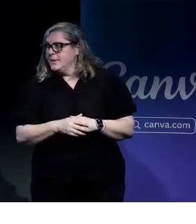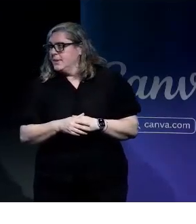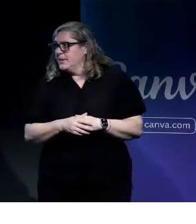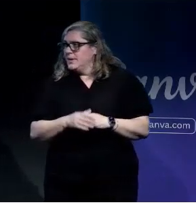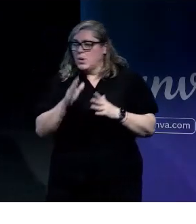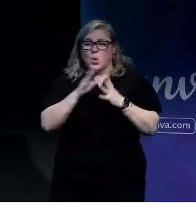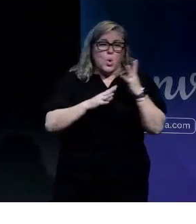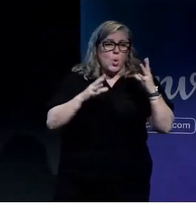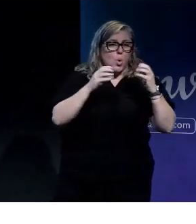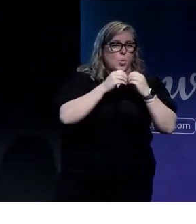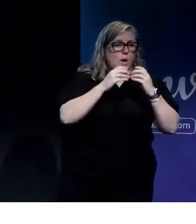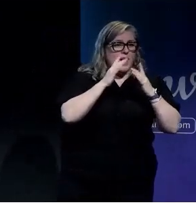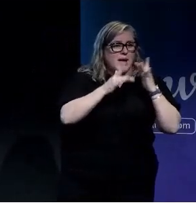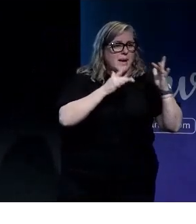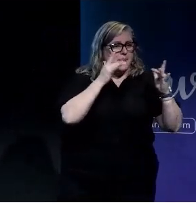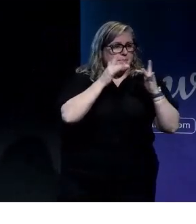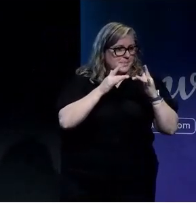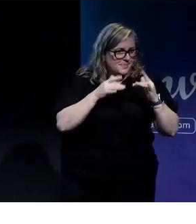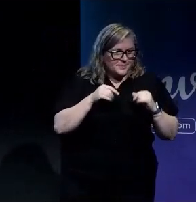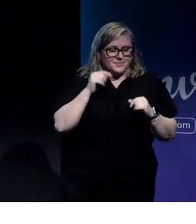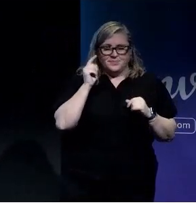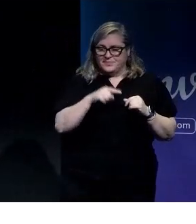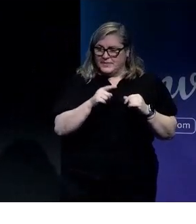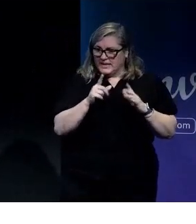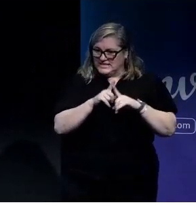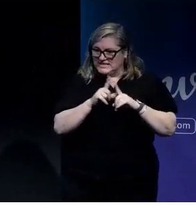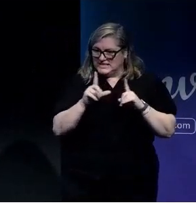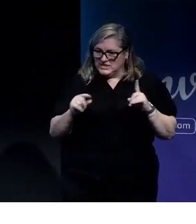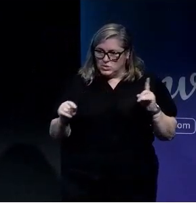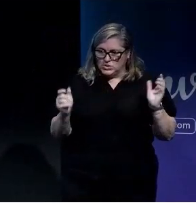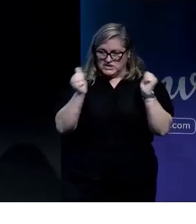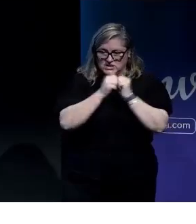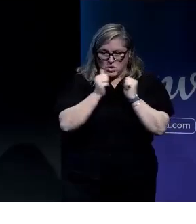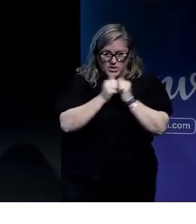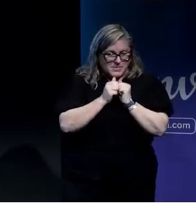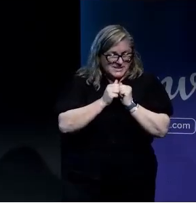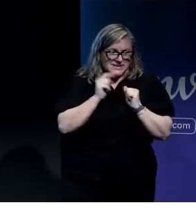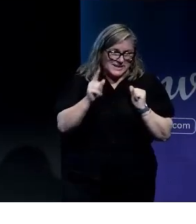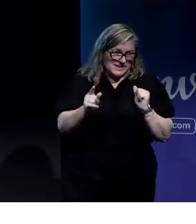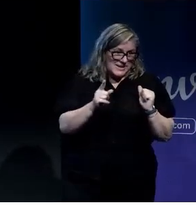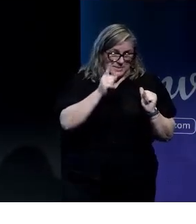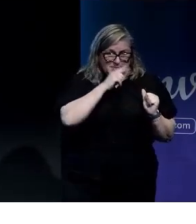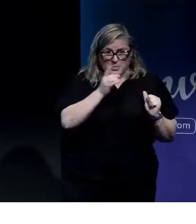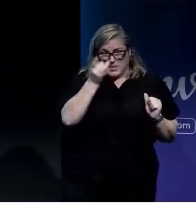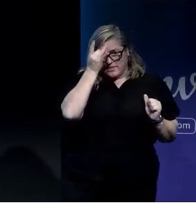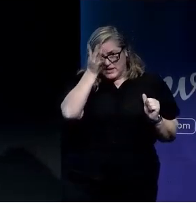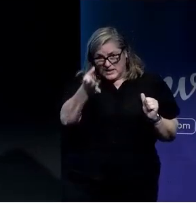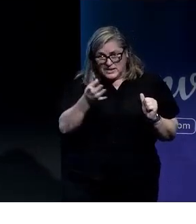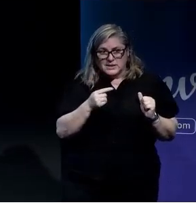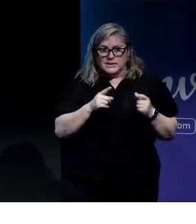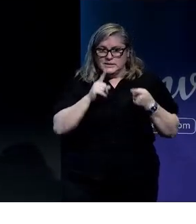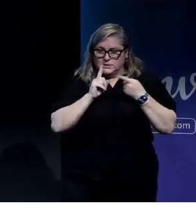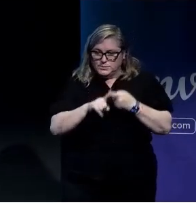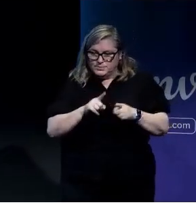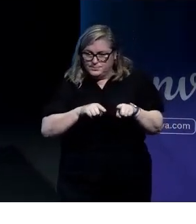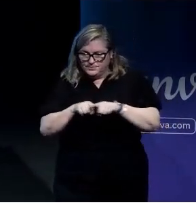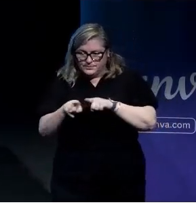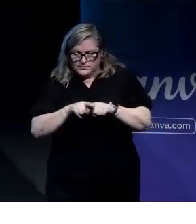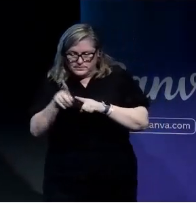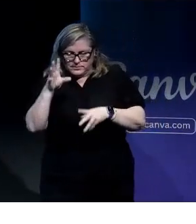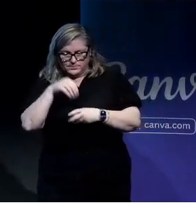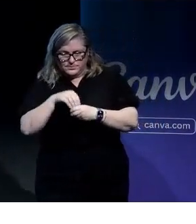Web pages, digital documents is something that people tend to forget. E-learning content is another thing. If